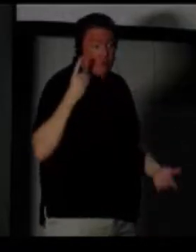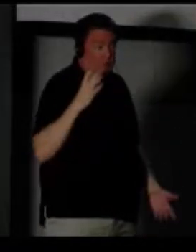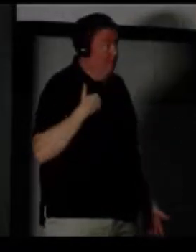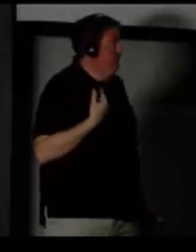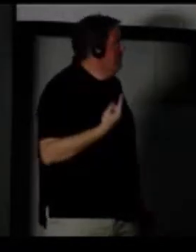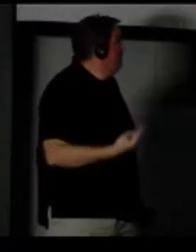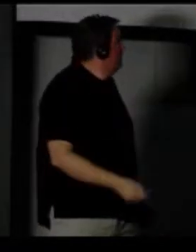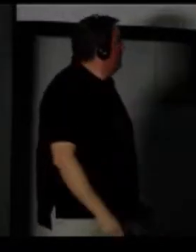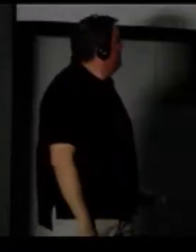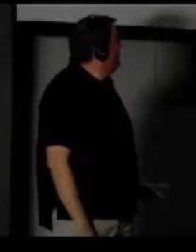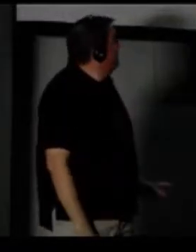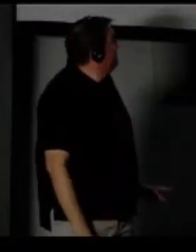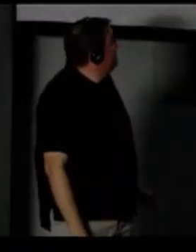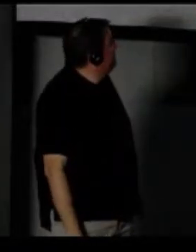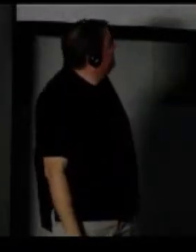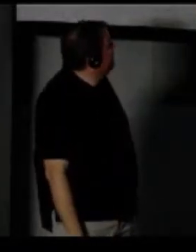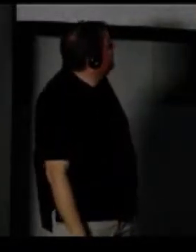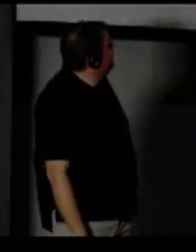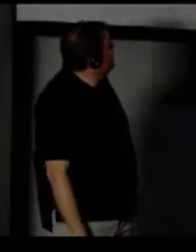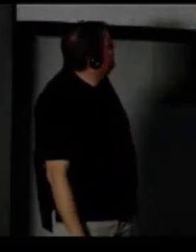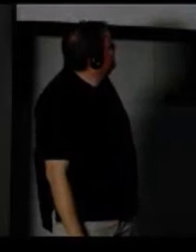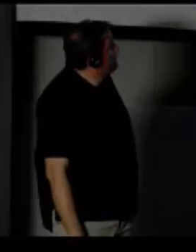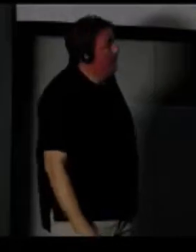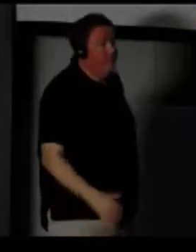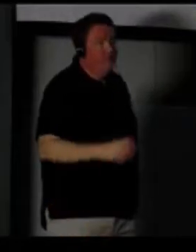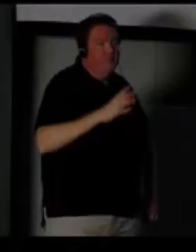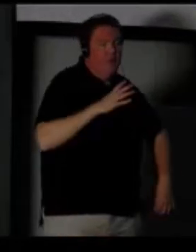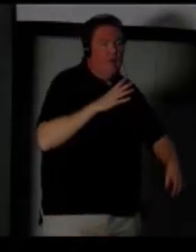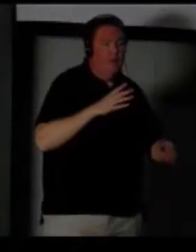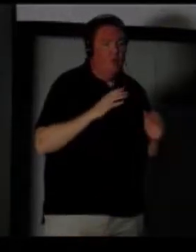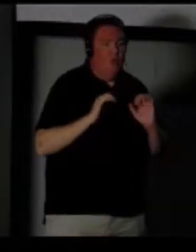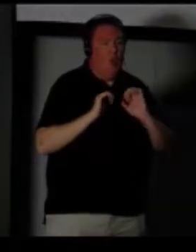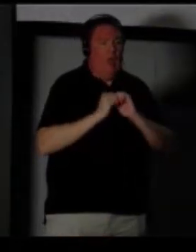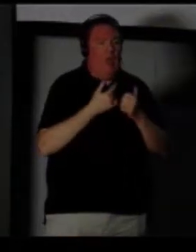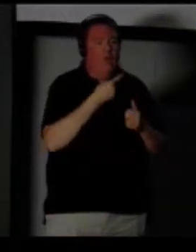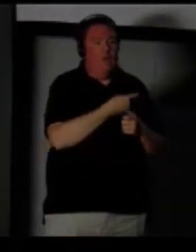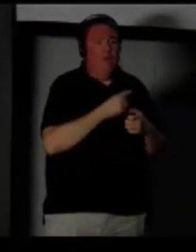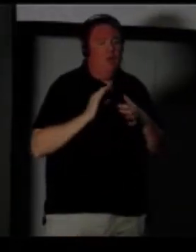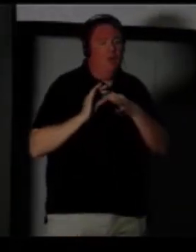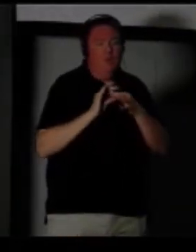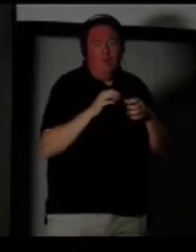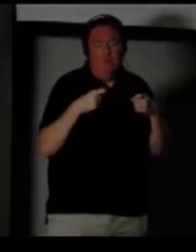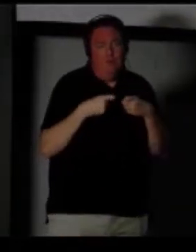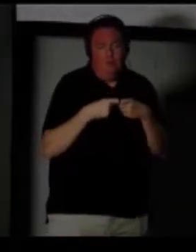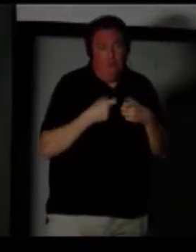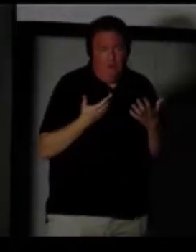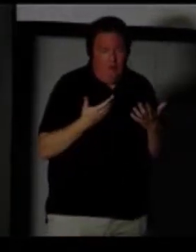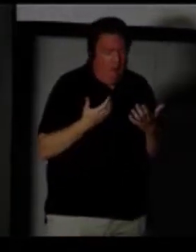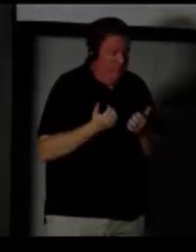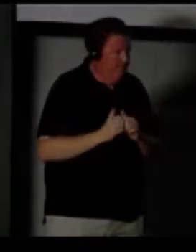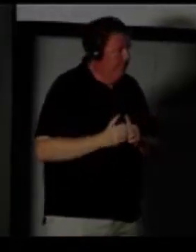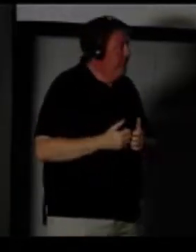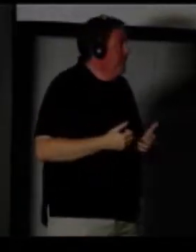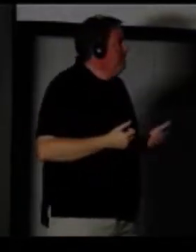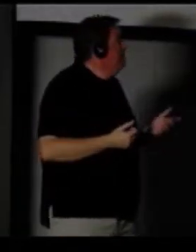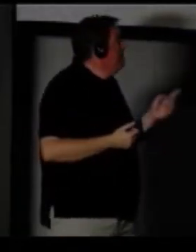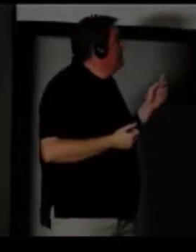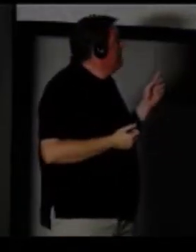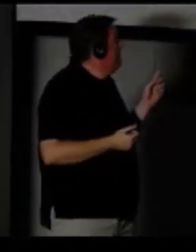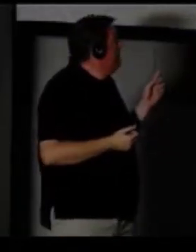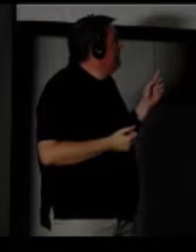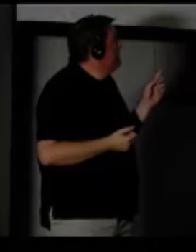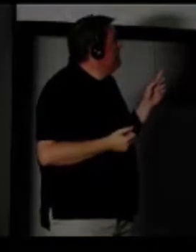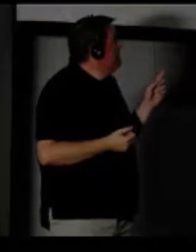where does this take us with digitization? Well, as part of the exhibition preparation, we had an opportunity